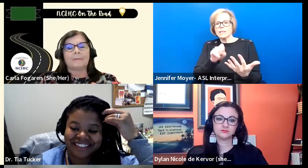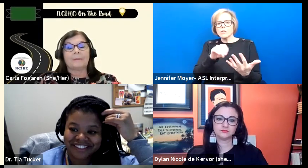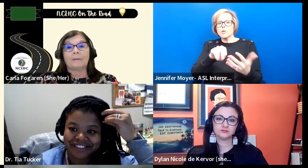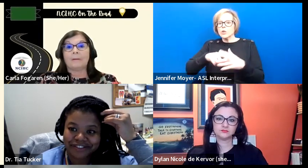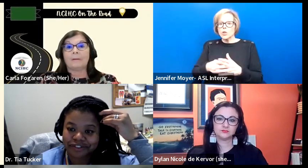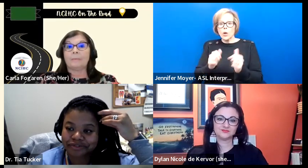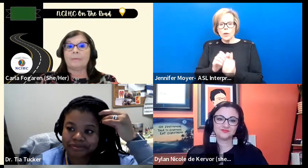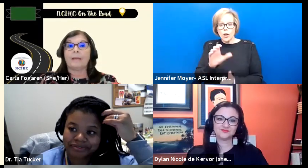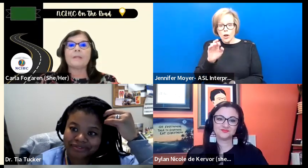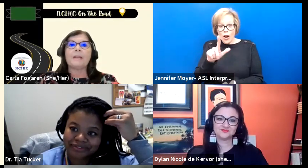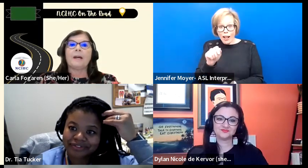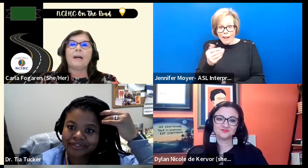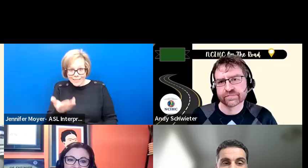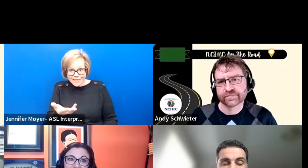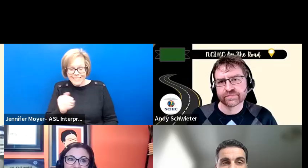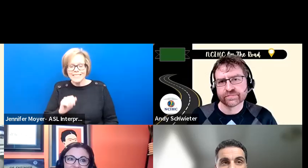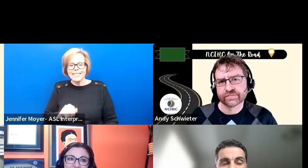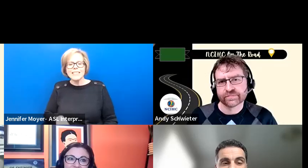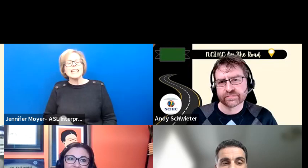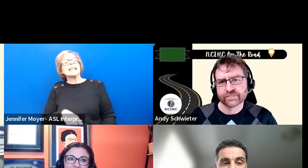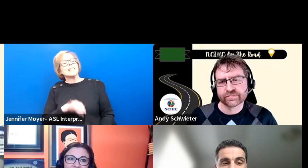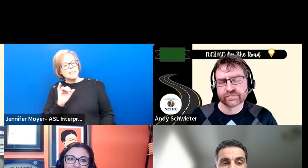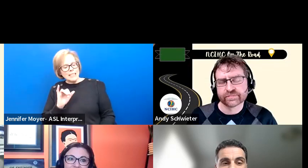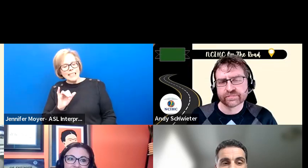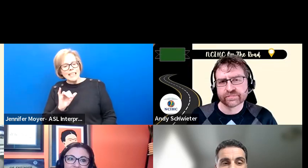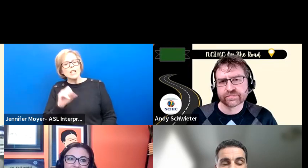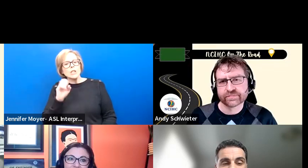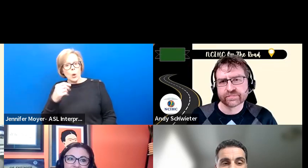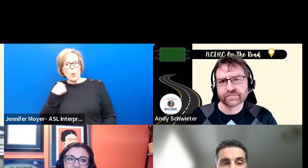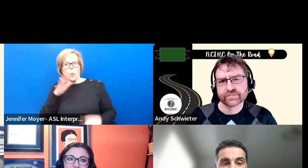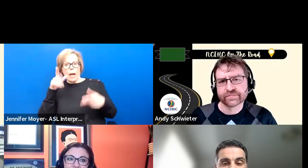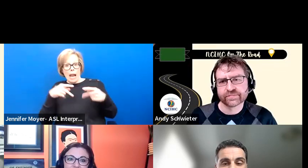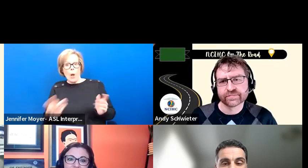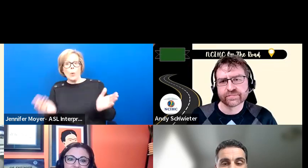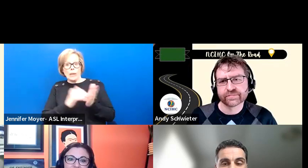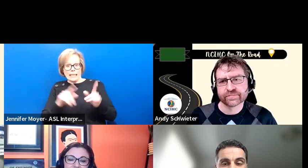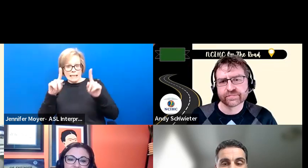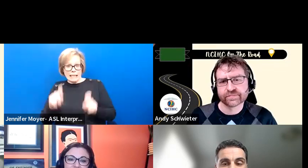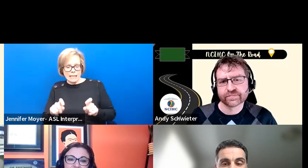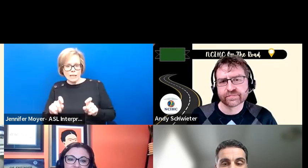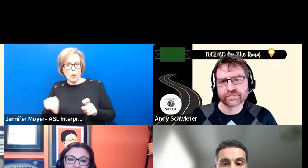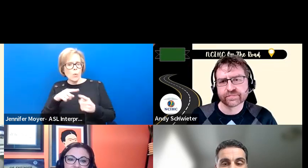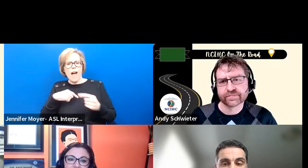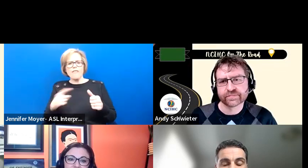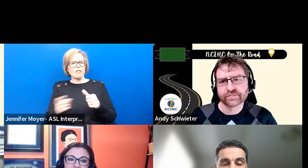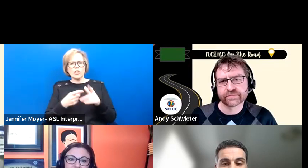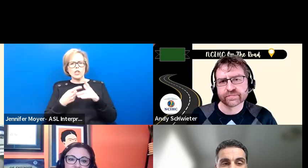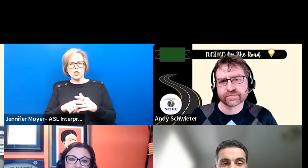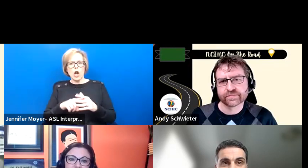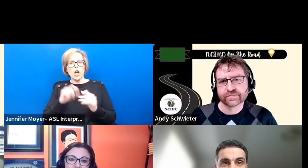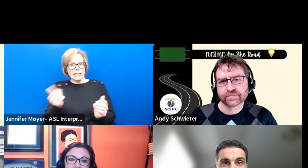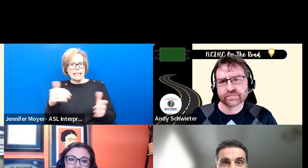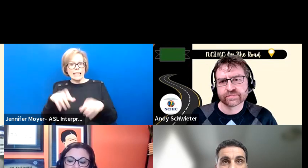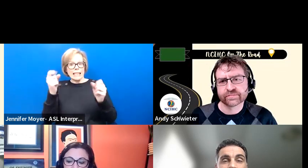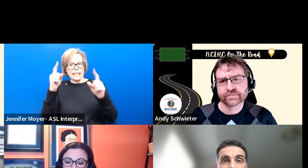Carla. Yeah. So we would allow reassessments when I first started this in 6 months.